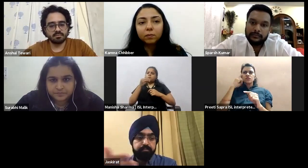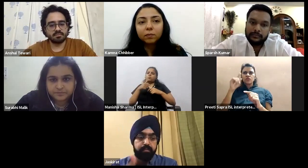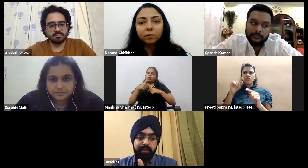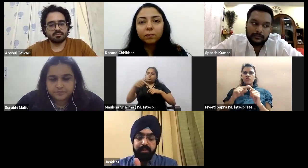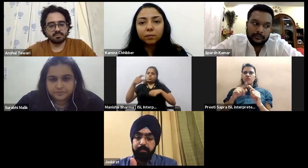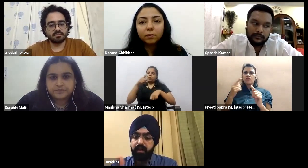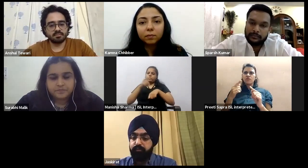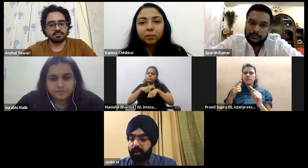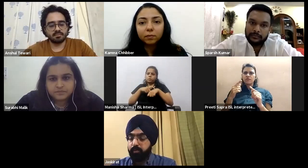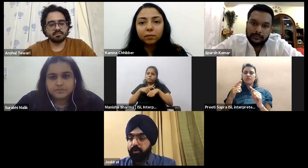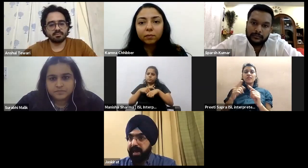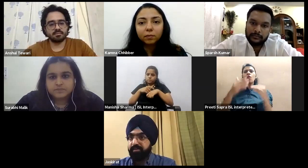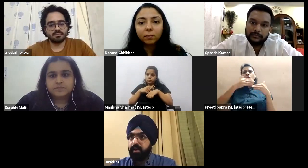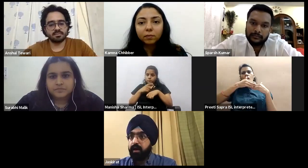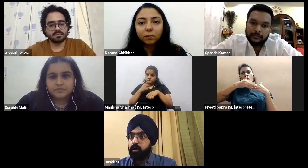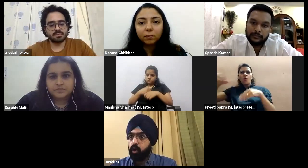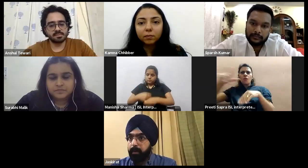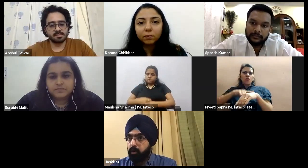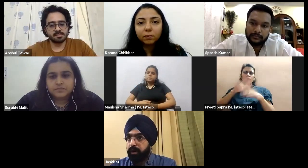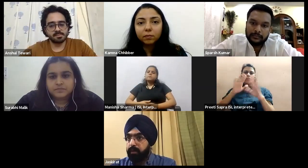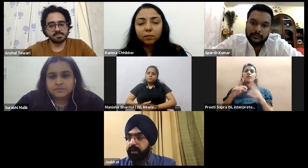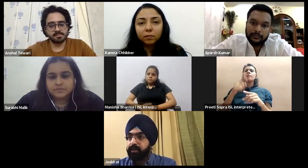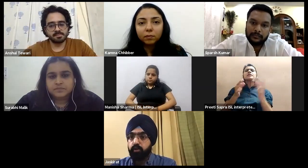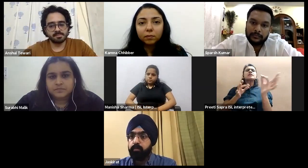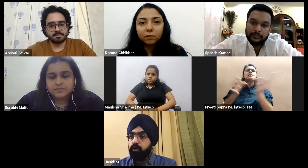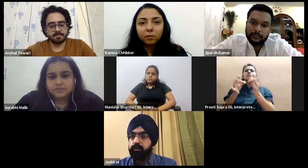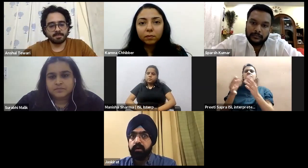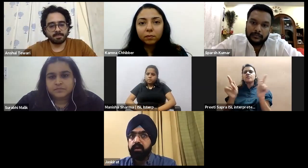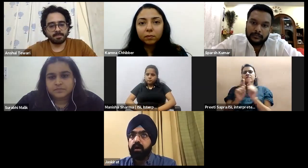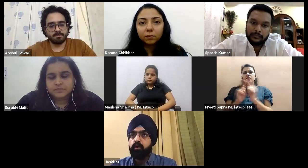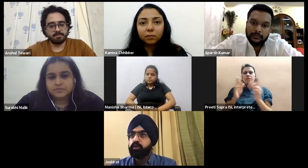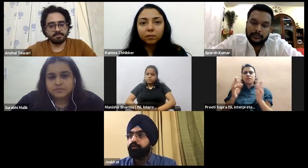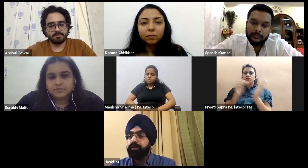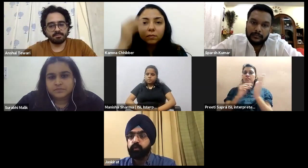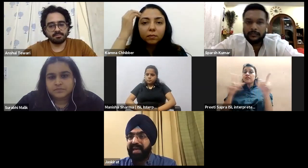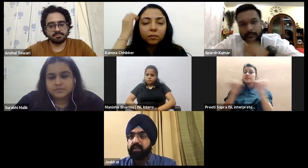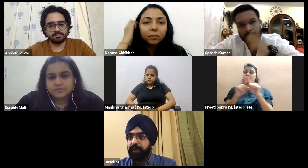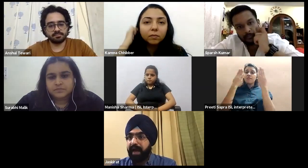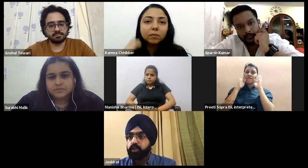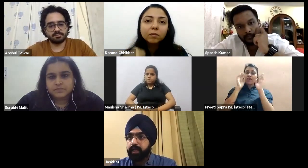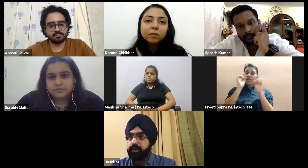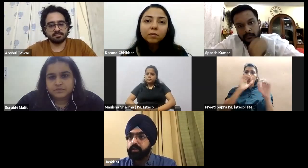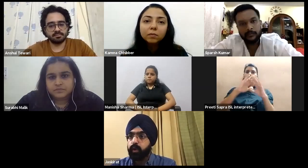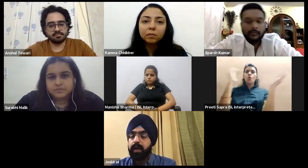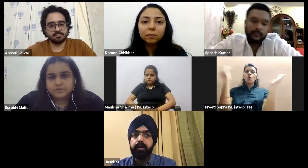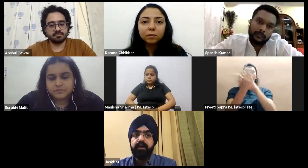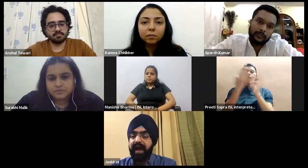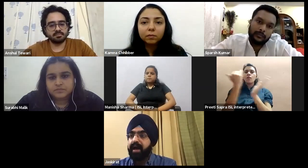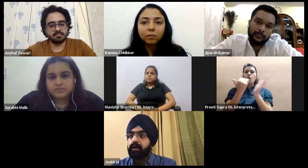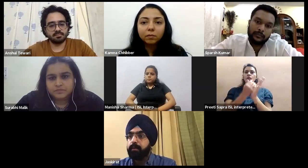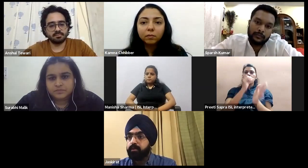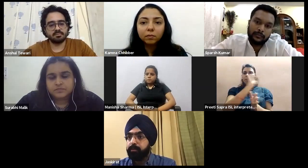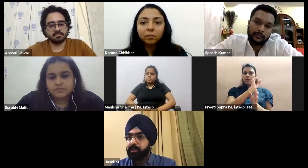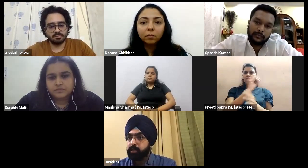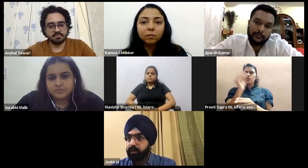sorts. Similarly, Facebook has a global program where it has onboarded close to 50 to 80 fact checkers to help